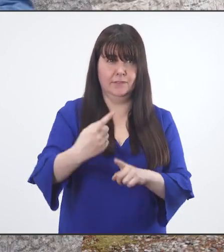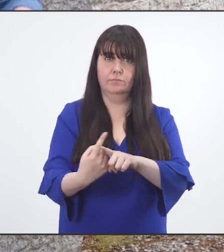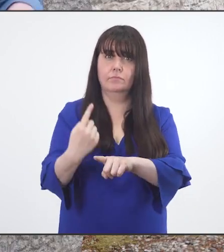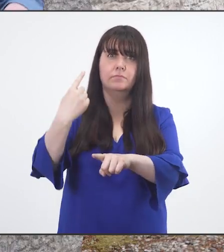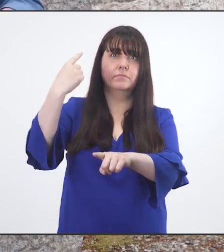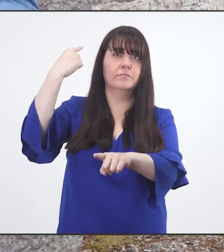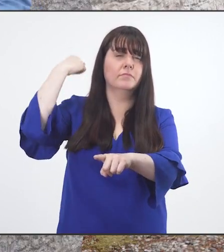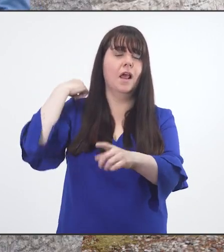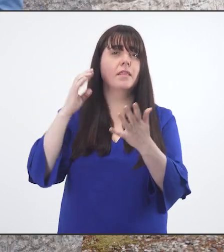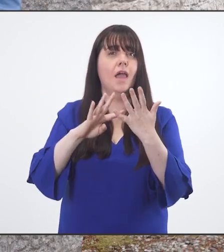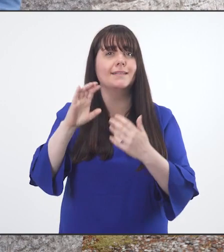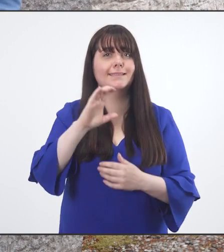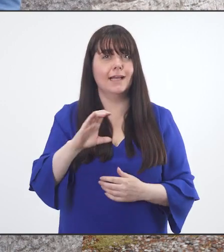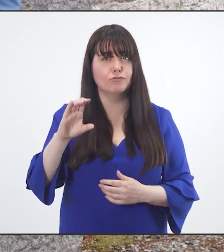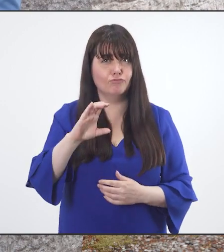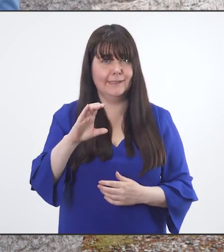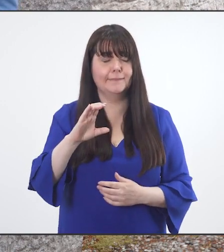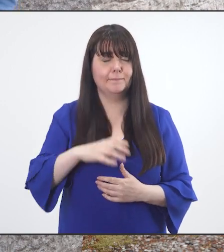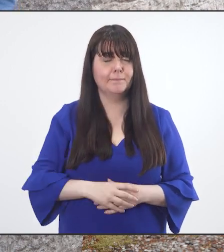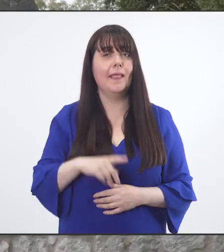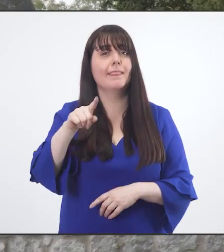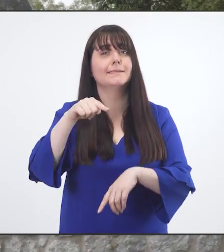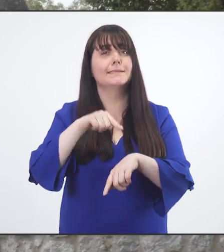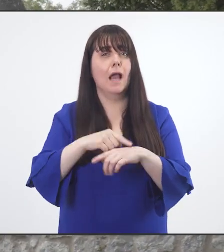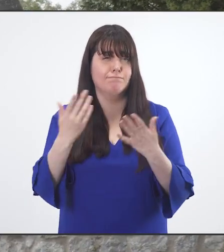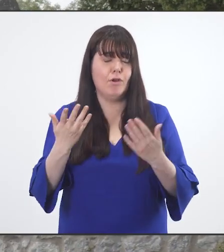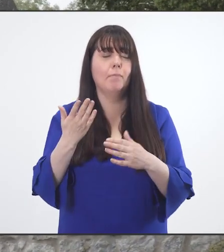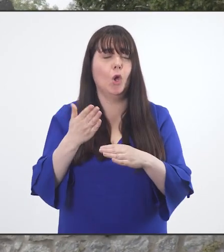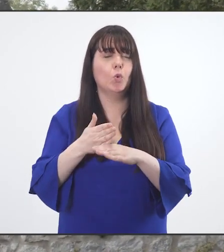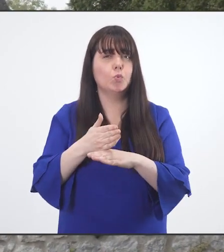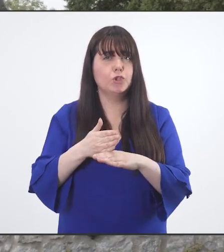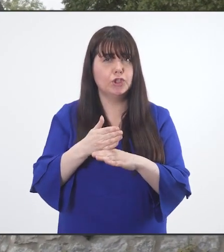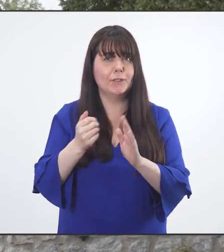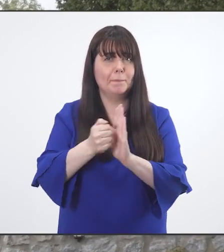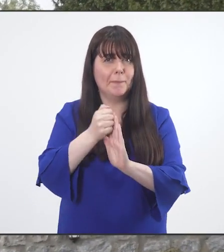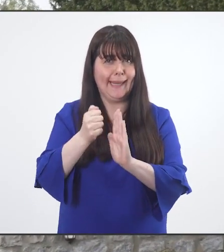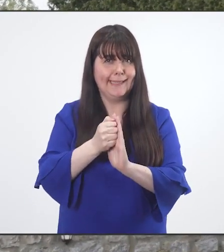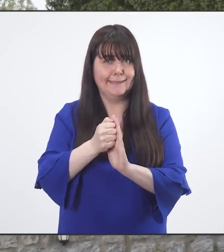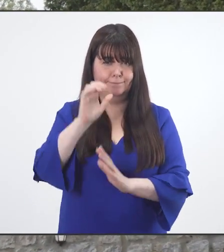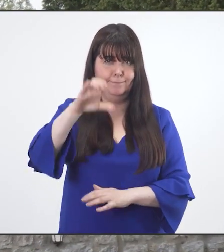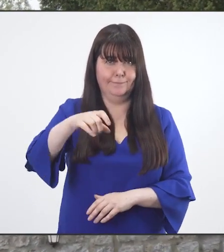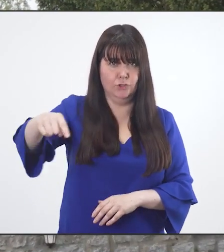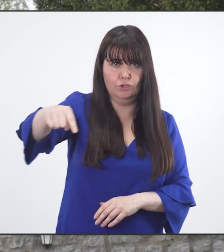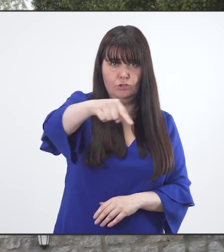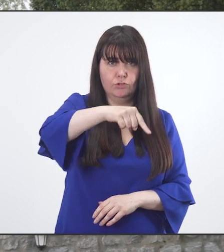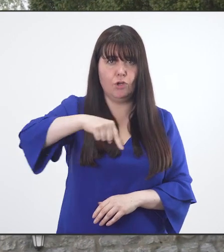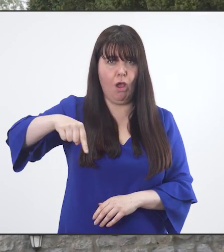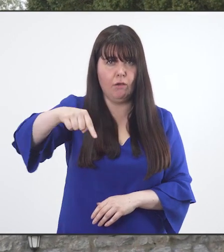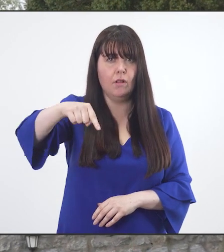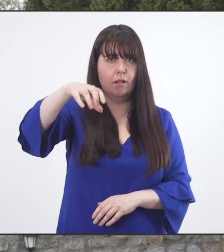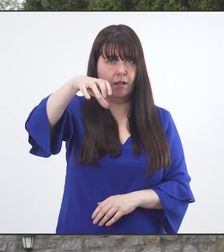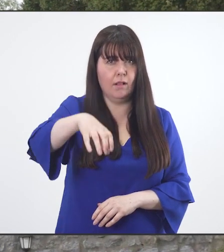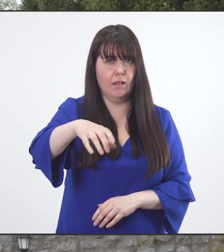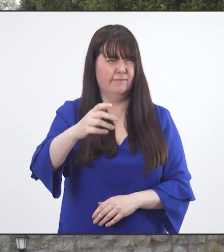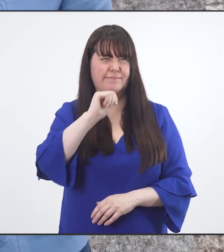millennium. We know that there was a church on this site going right back, certainly as early as the 9th century. At that time, it was probably a